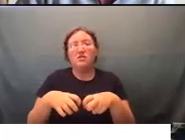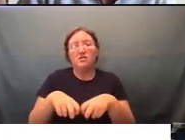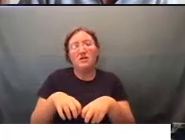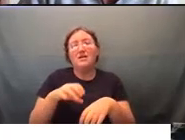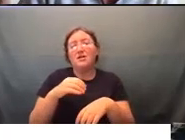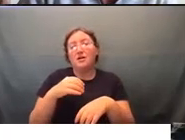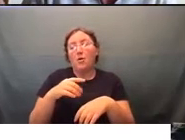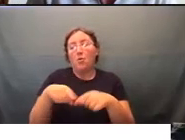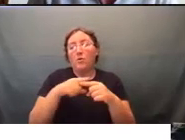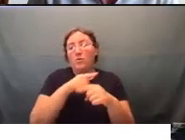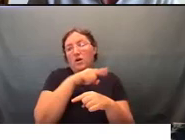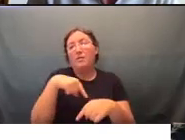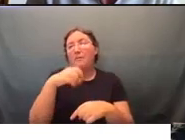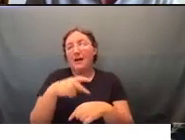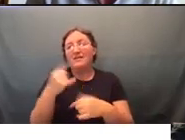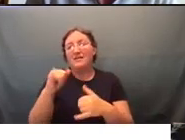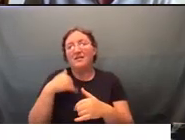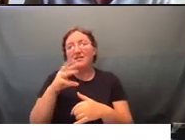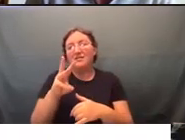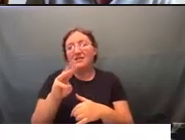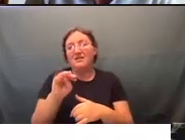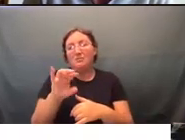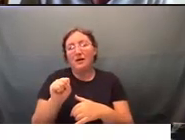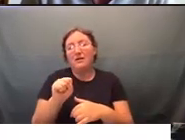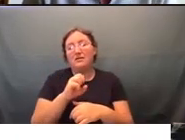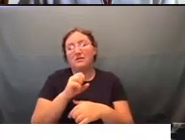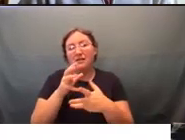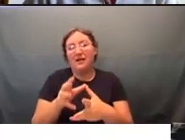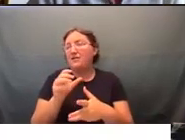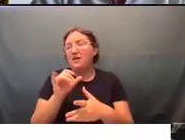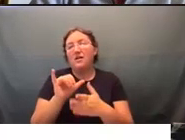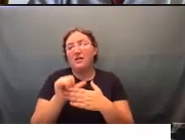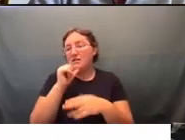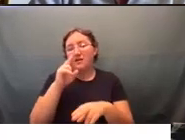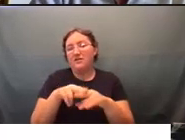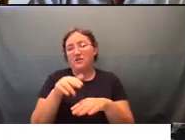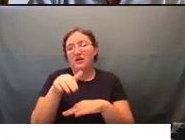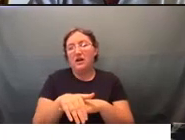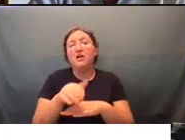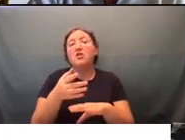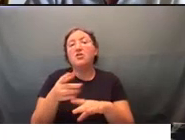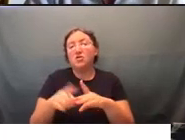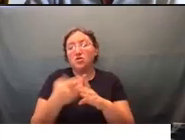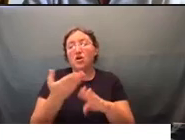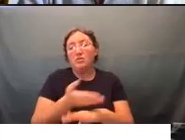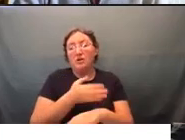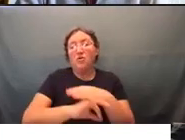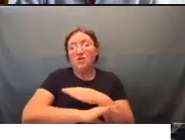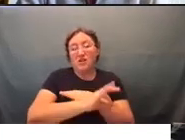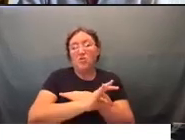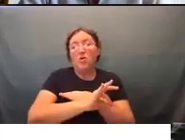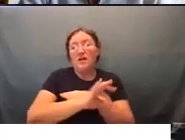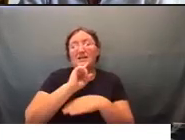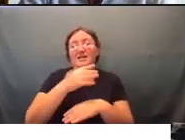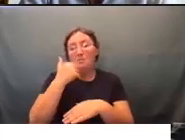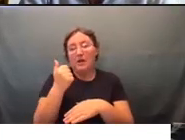miles left. All of a sudden our night got not fun at all. Starting before sunrise is a good place to be. And at